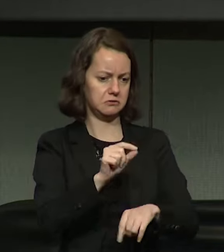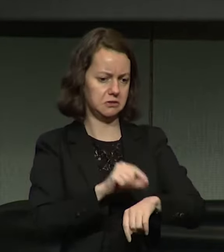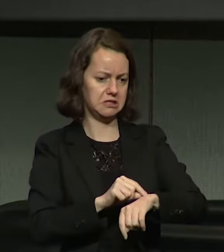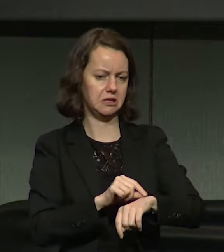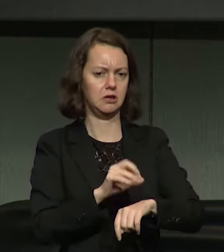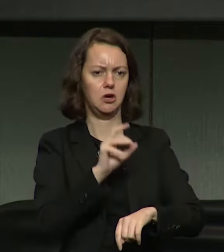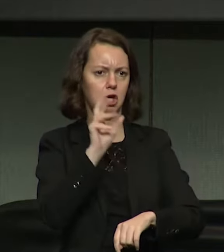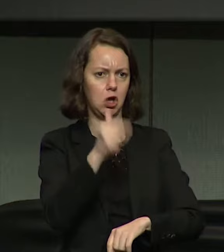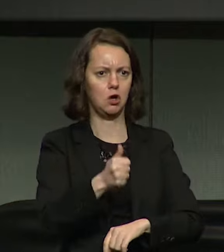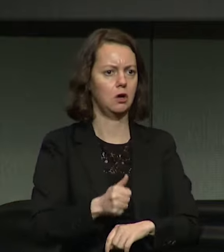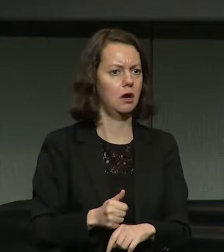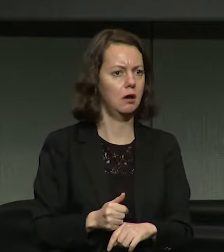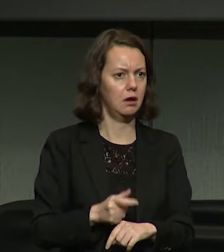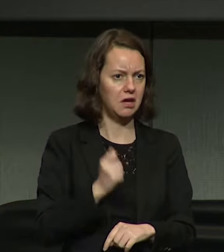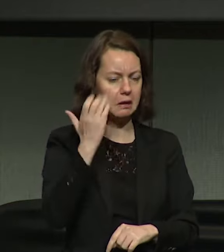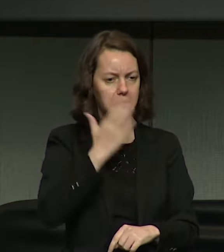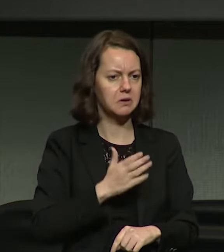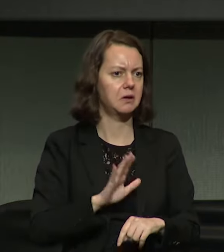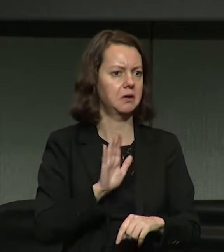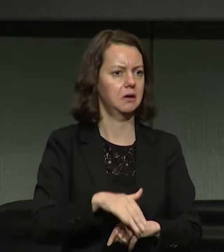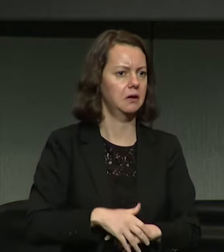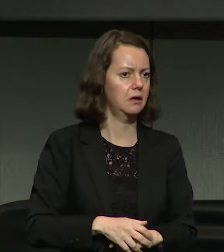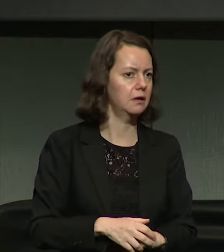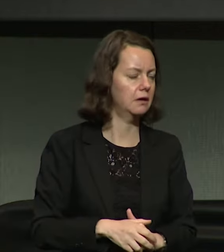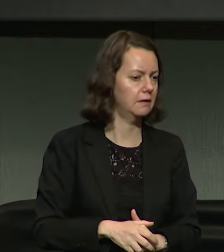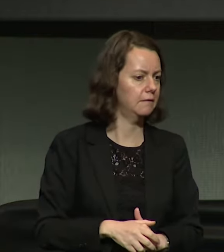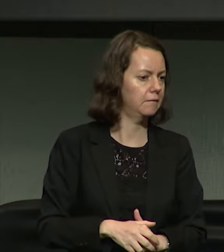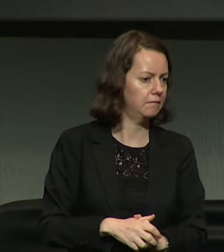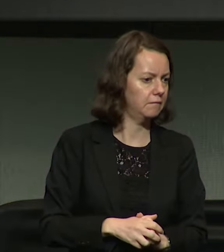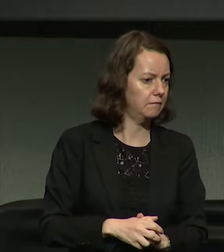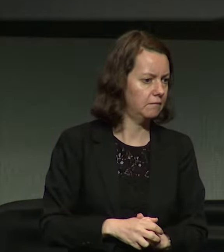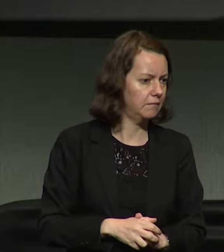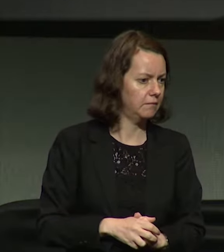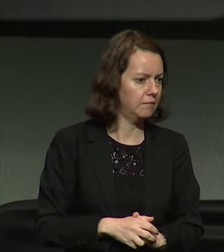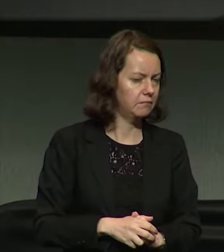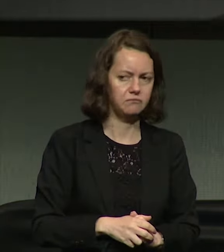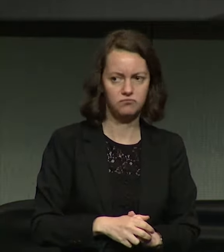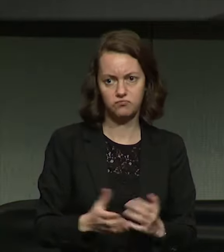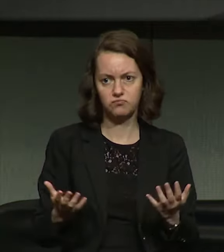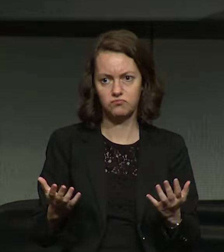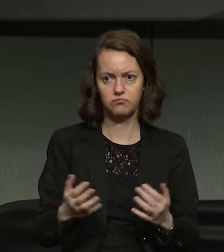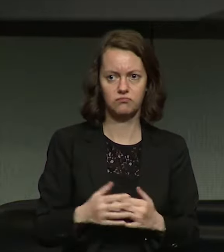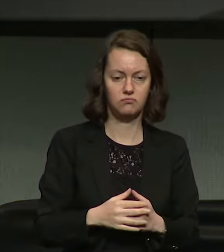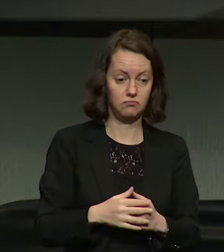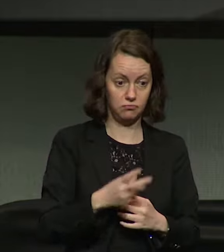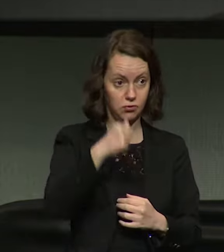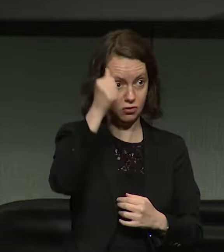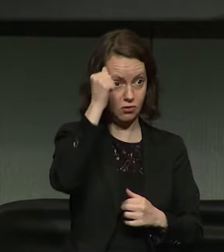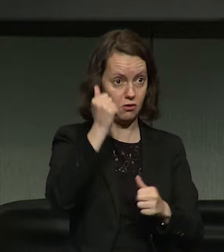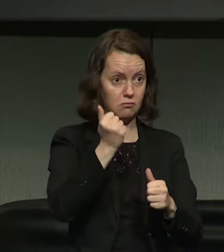your skin or the fact that you're Aboriginal. And as I say to them, You and me know that being Aboriginal is precious, it's